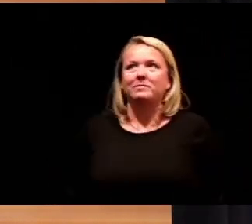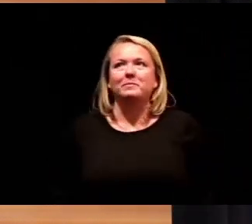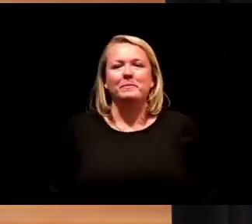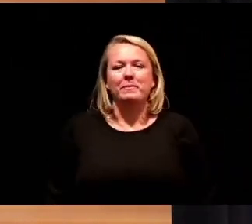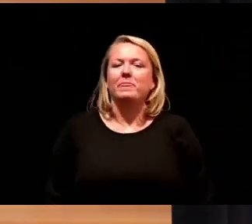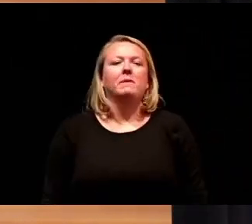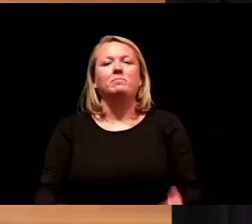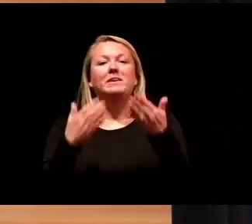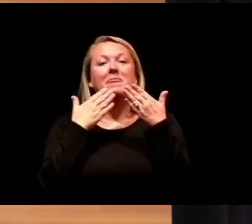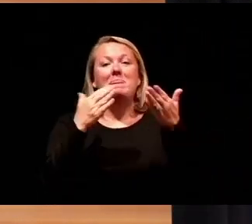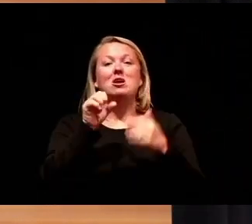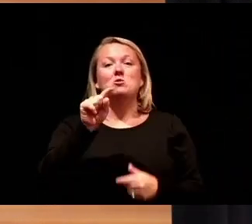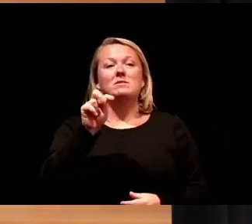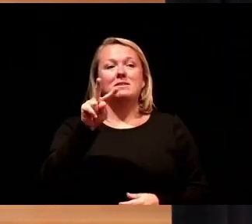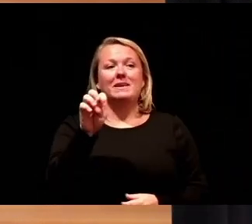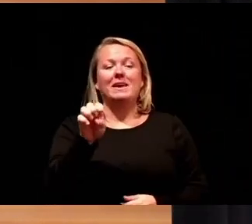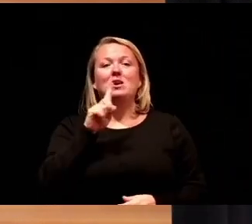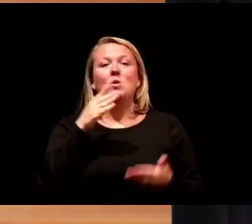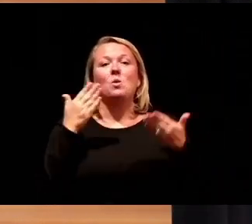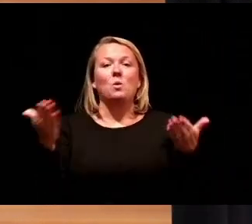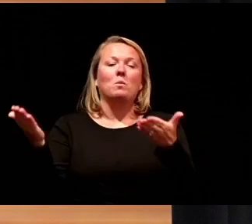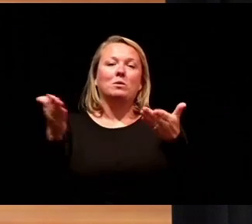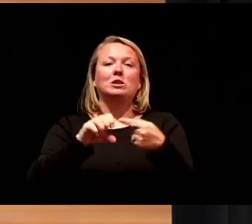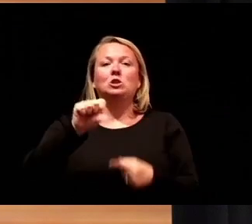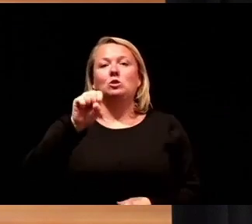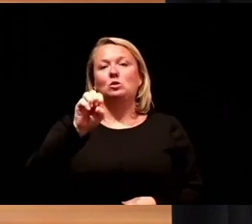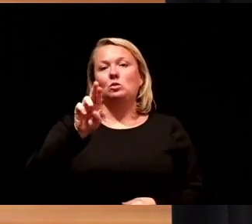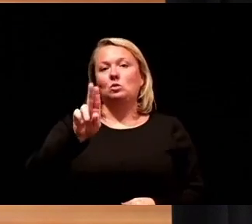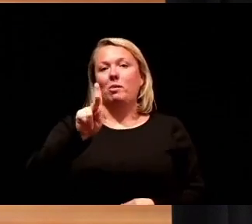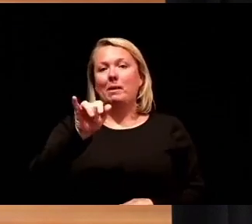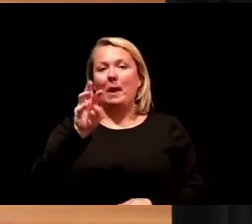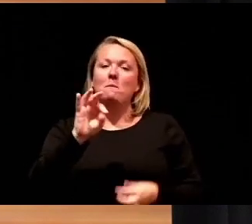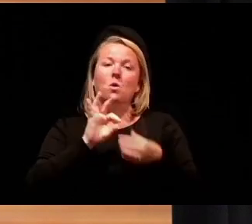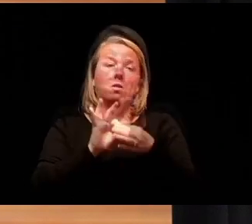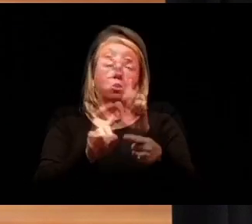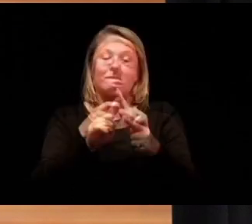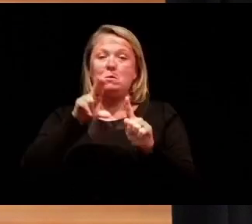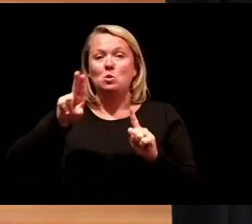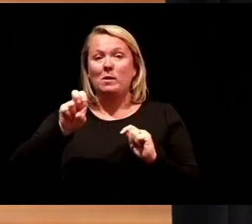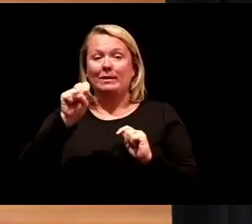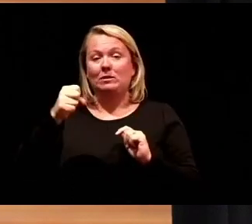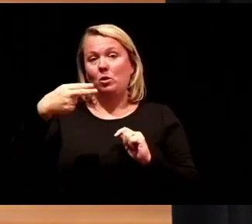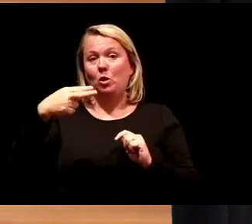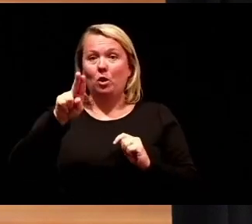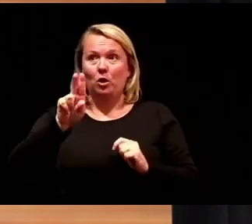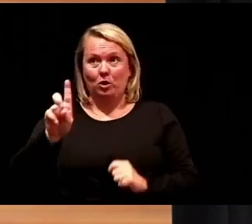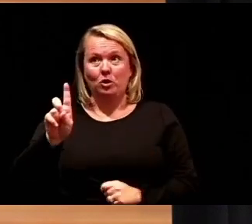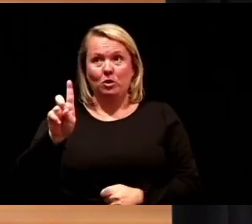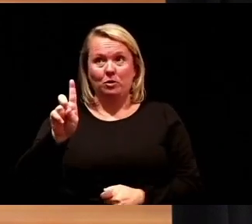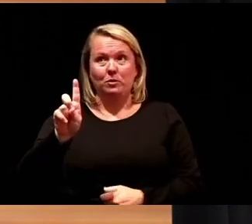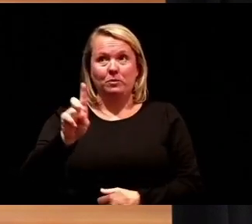those if they adopt policies without looking at what the impact will be in terms of who is going to